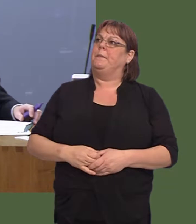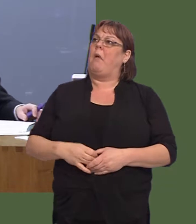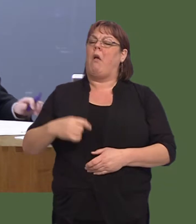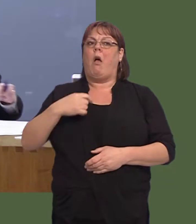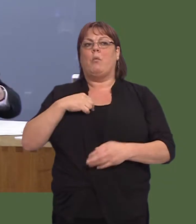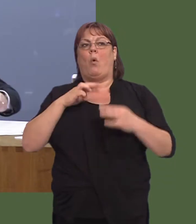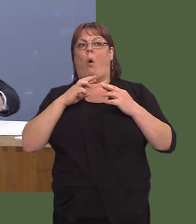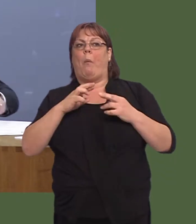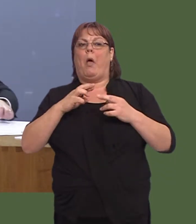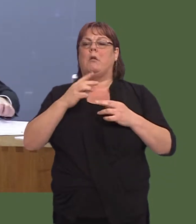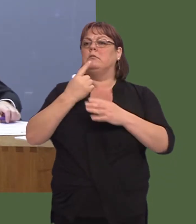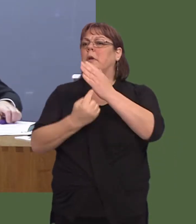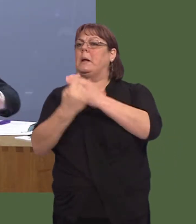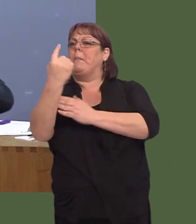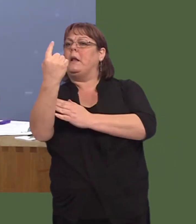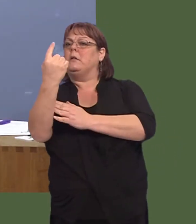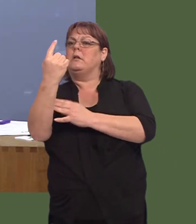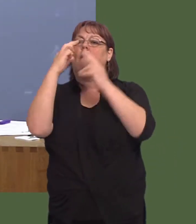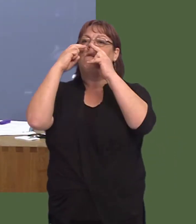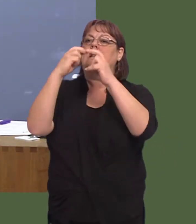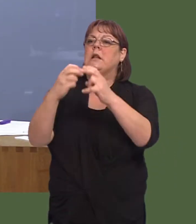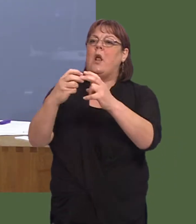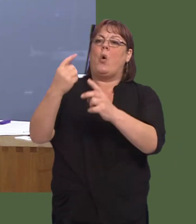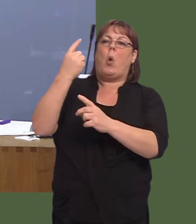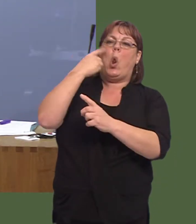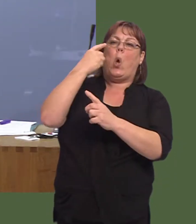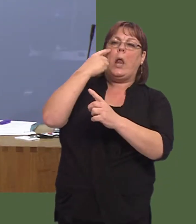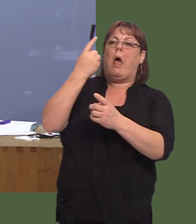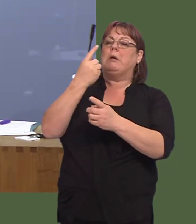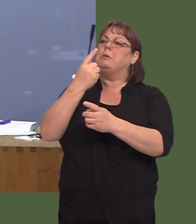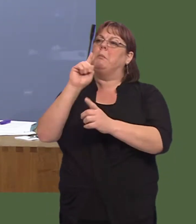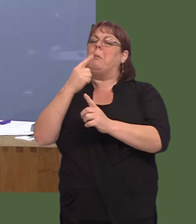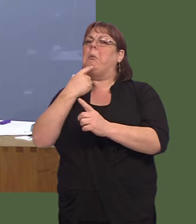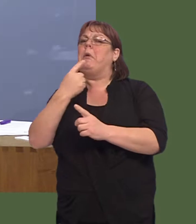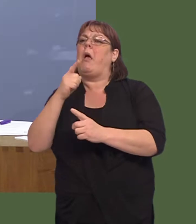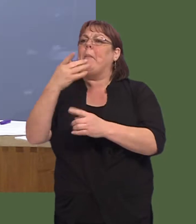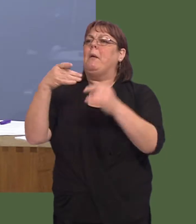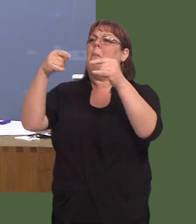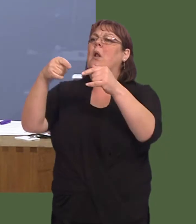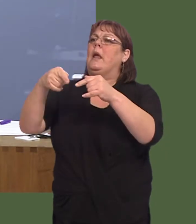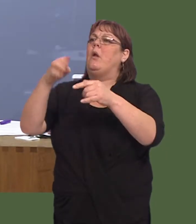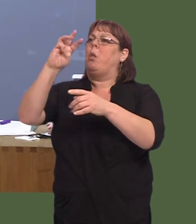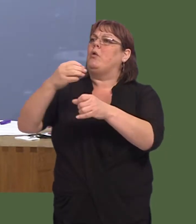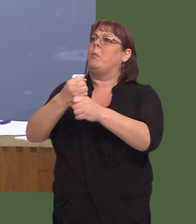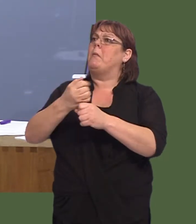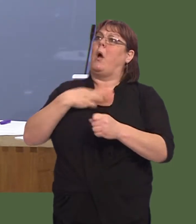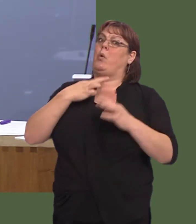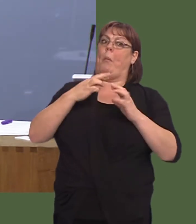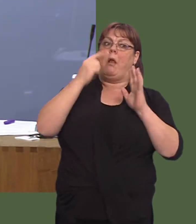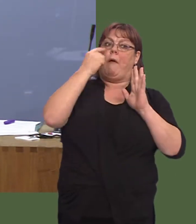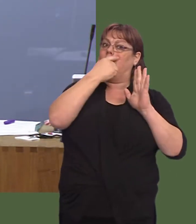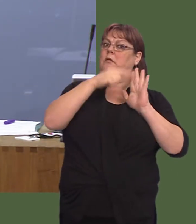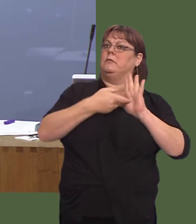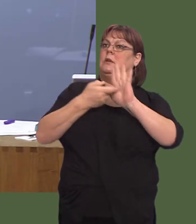provide evidence to the independent investigator looking at the allegations of bullying in the Welsh Government. What assurances can you provide